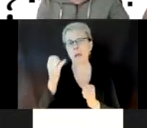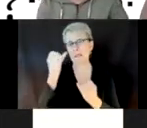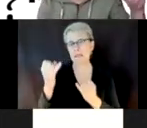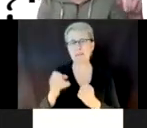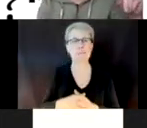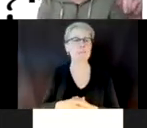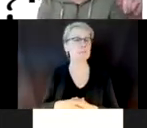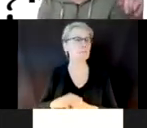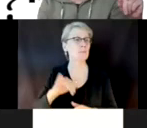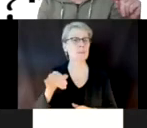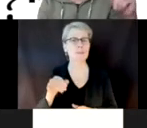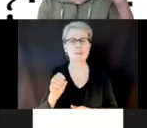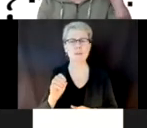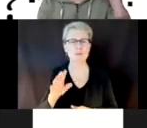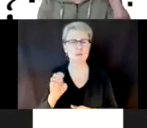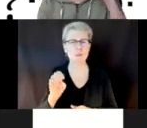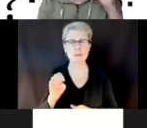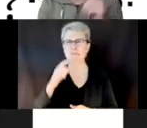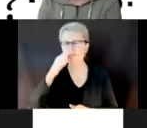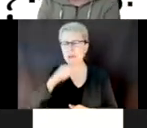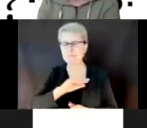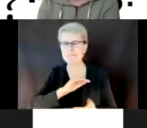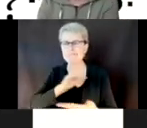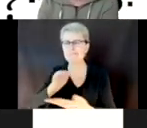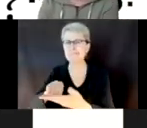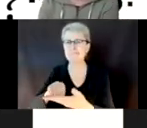Joyce, can you maybe put the link into the chat? Yes, I can.